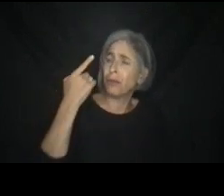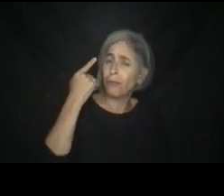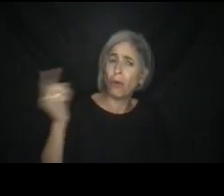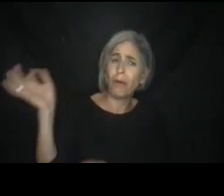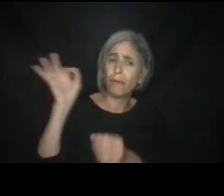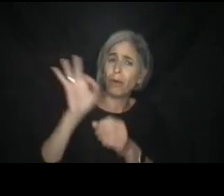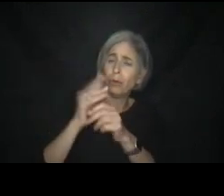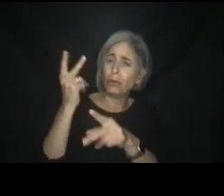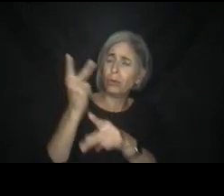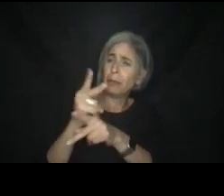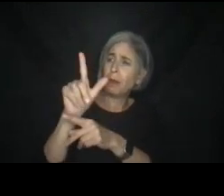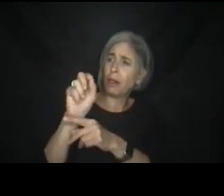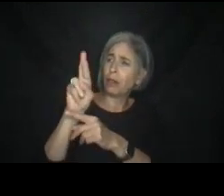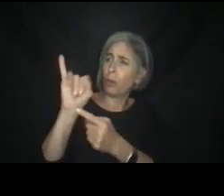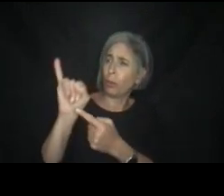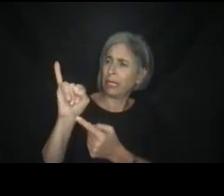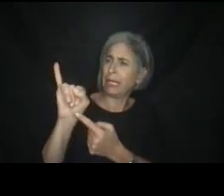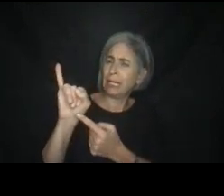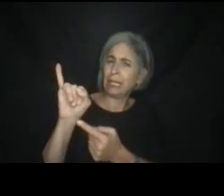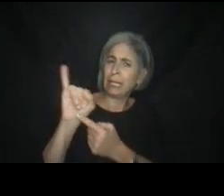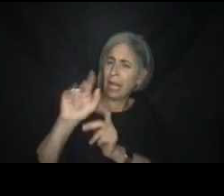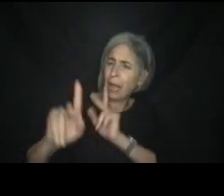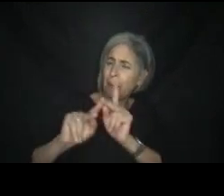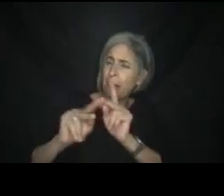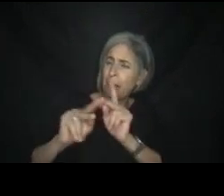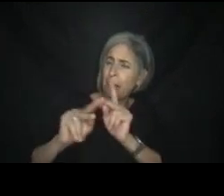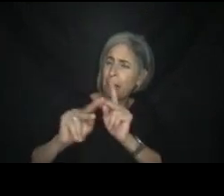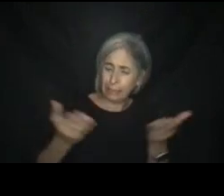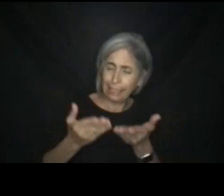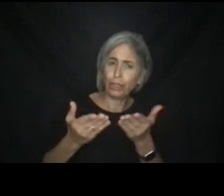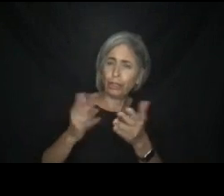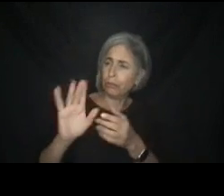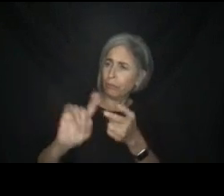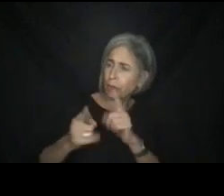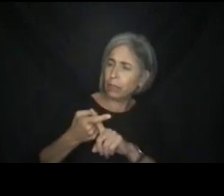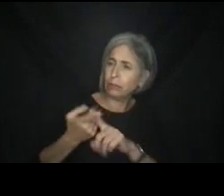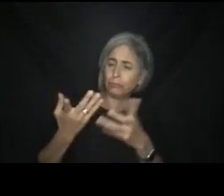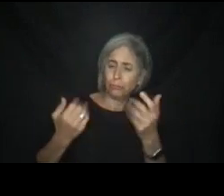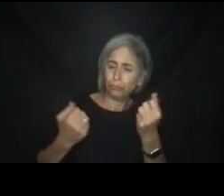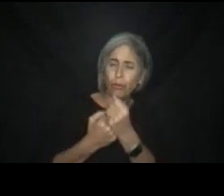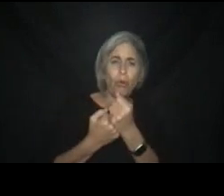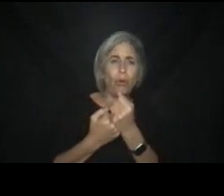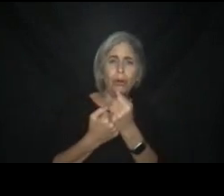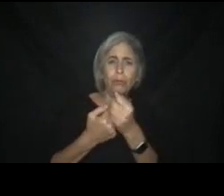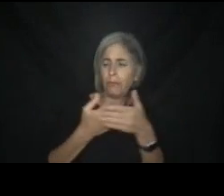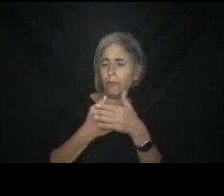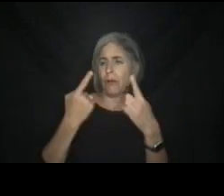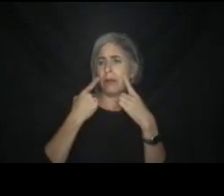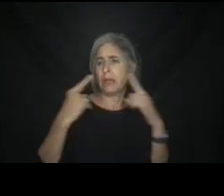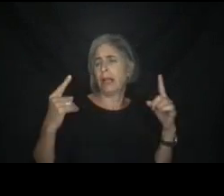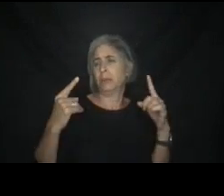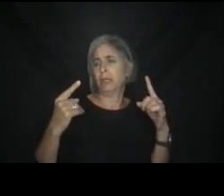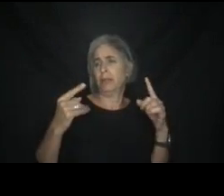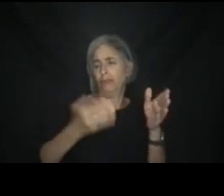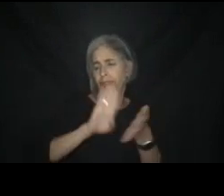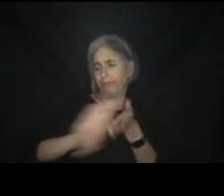keep Lori. The people up here that ran before that announced they're going to get rid of her.